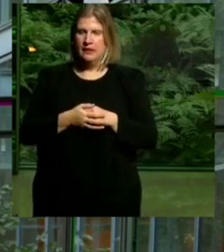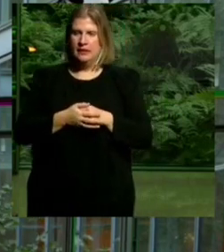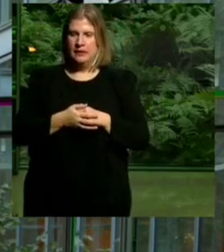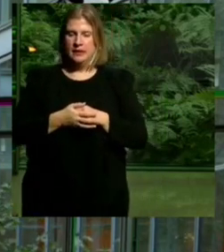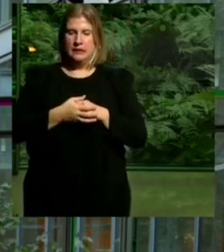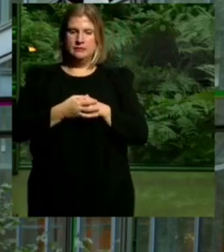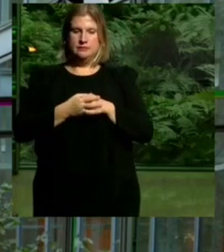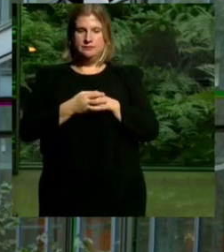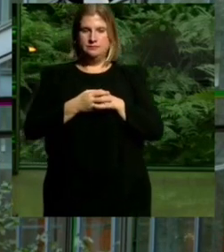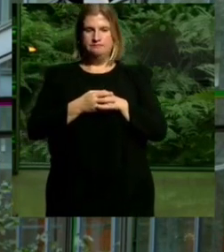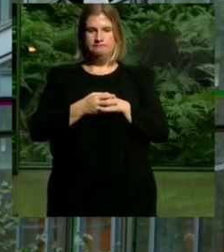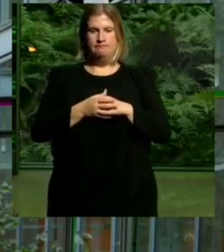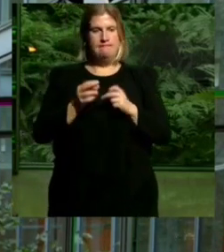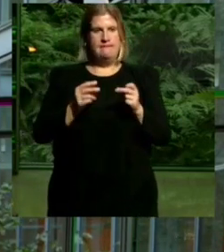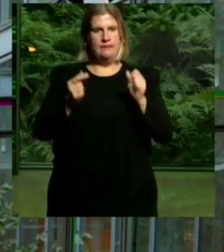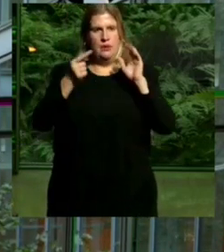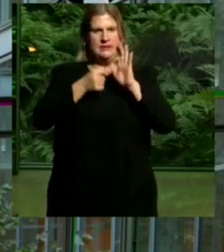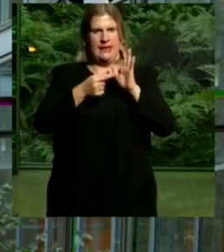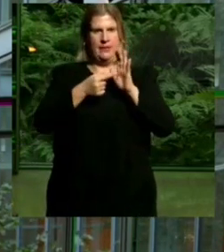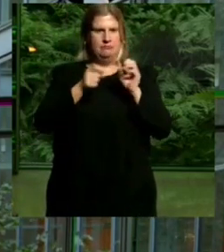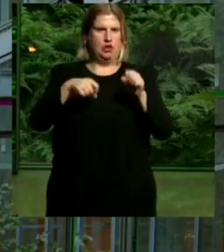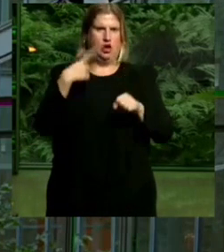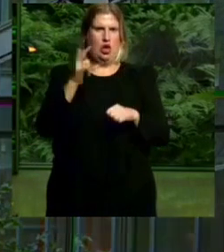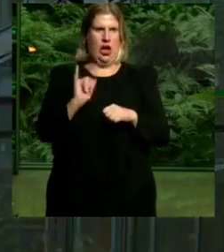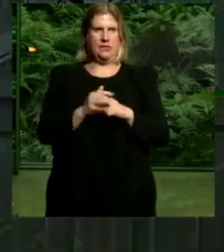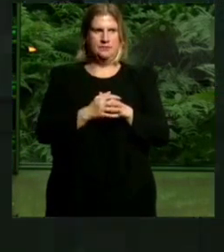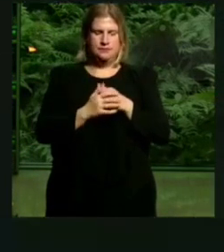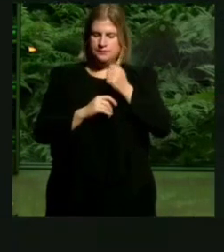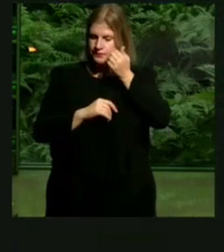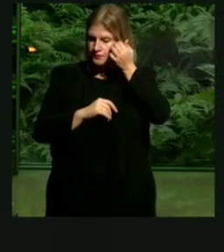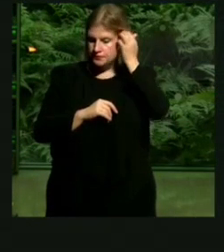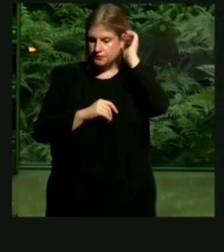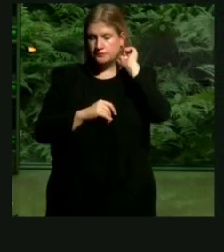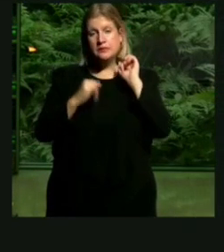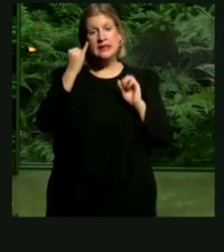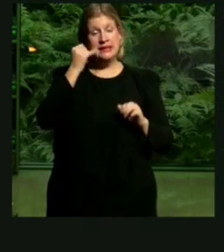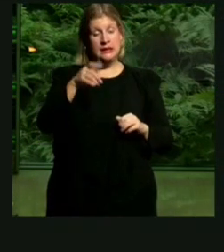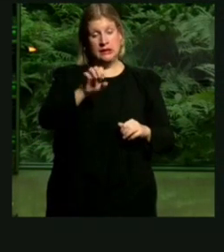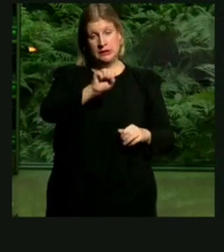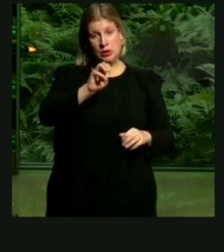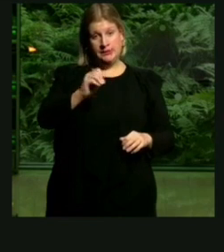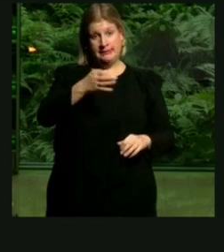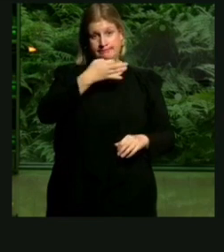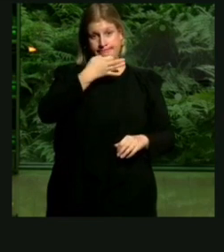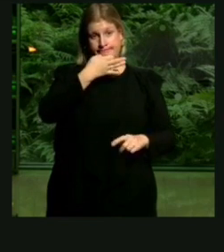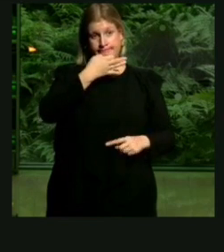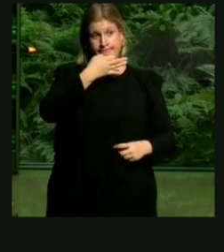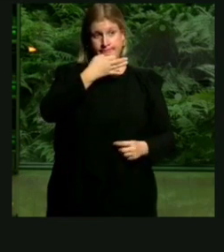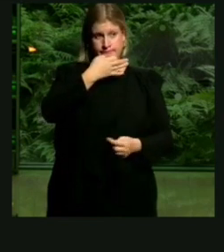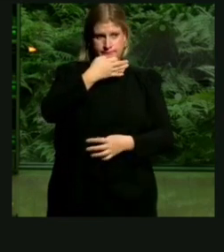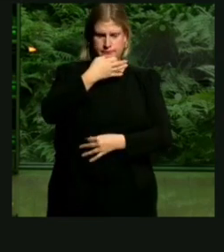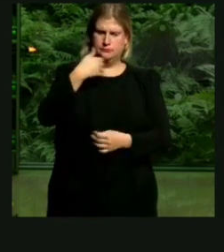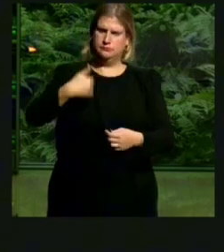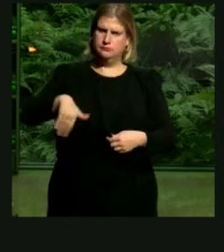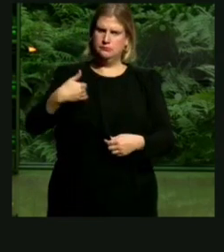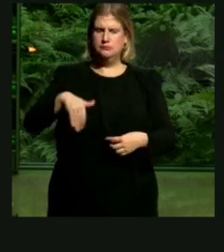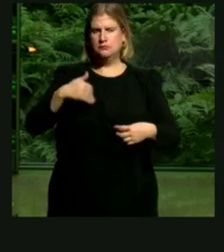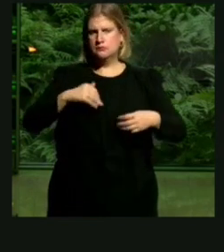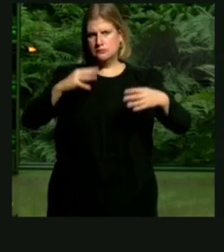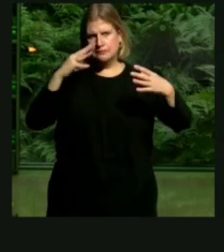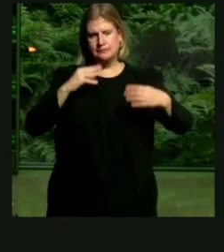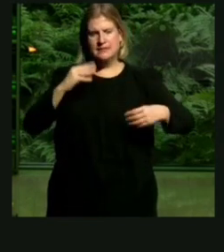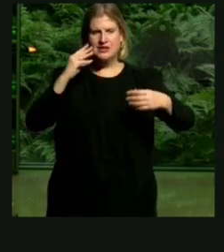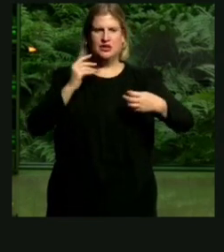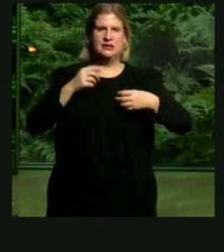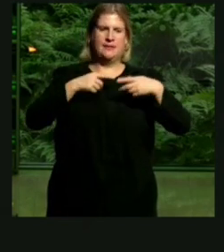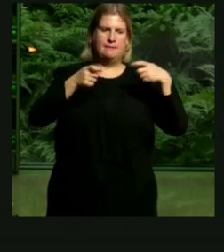look at a quick example of what this might look like. So you are a social media expert with extensive experience in